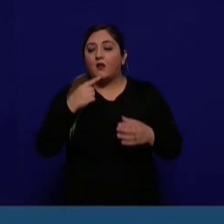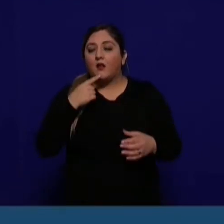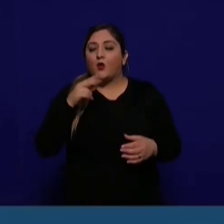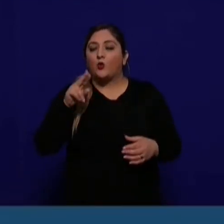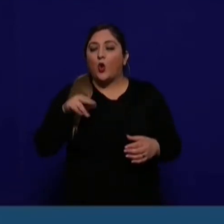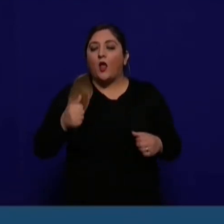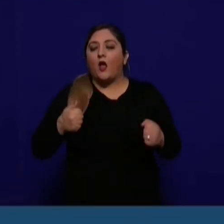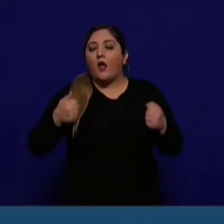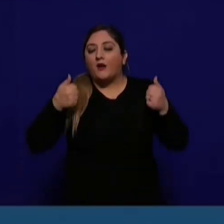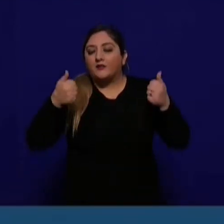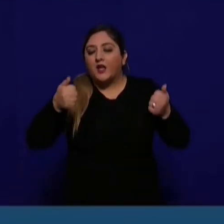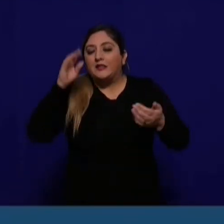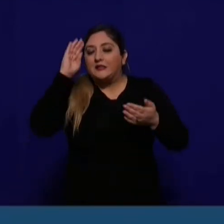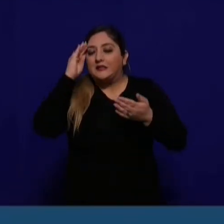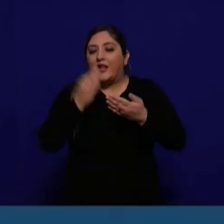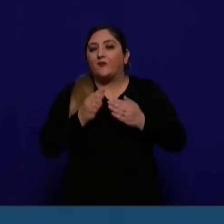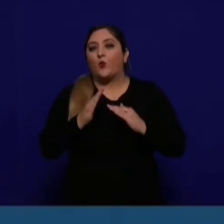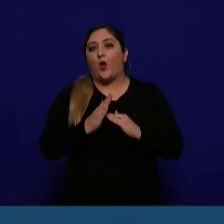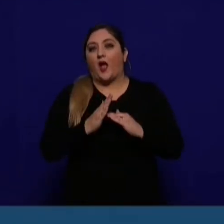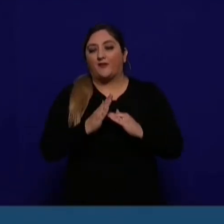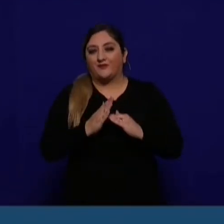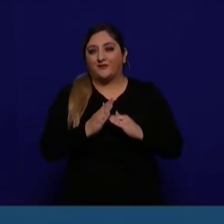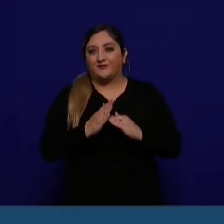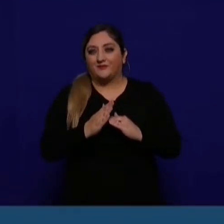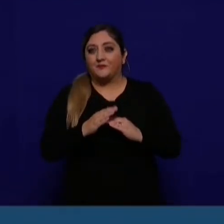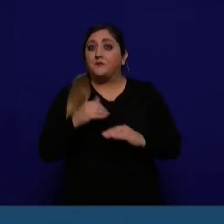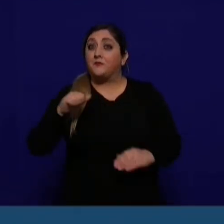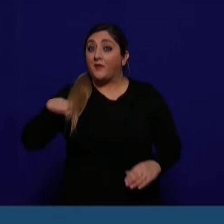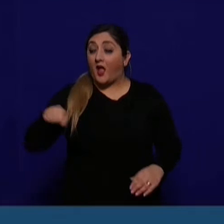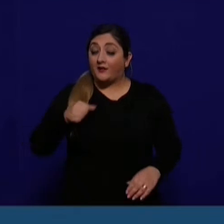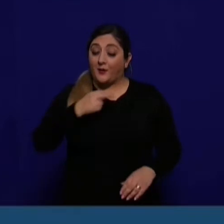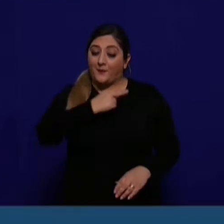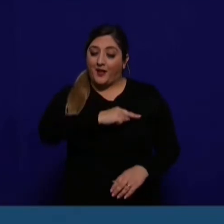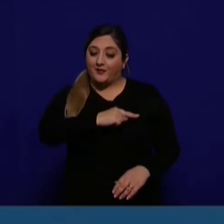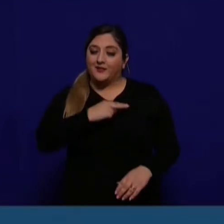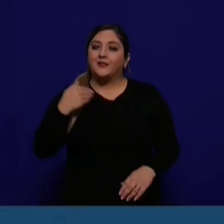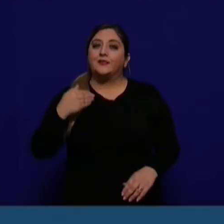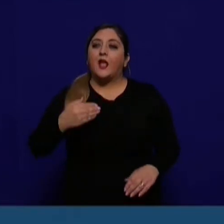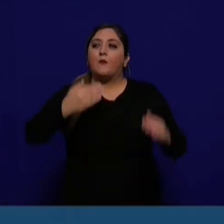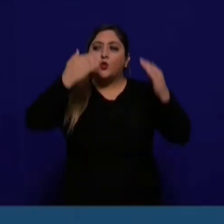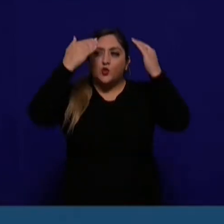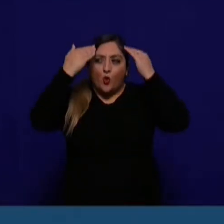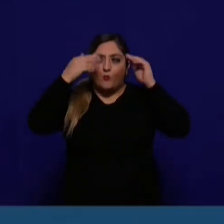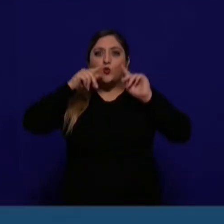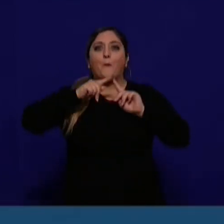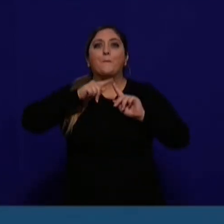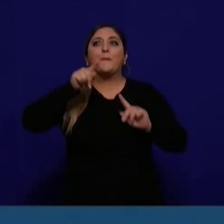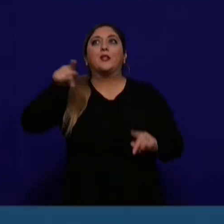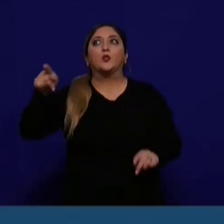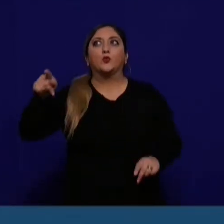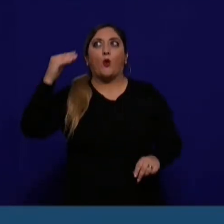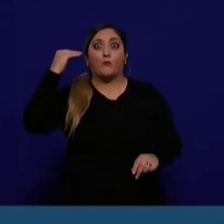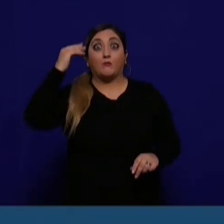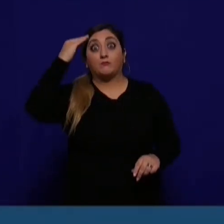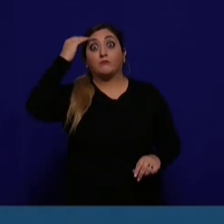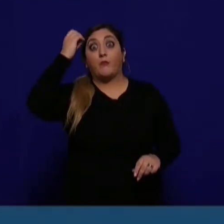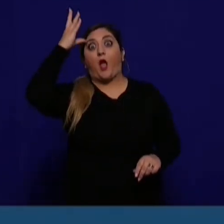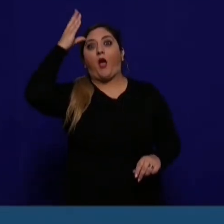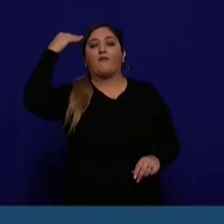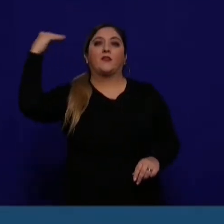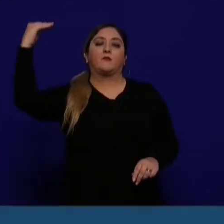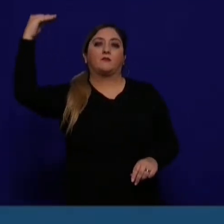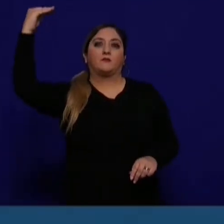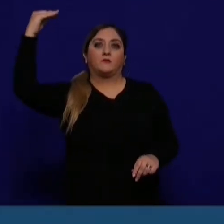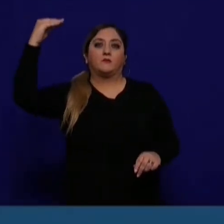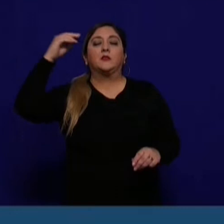ma tkunx edha tintuża din it-tilqima. Aħna bħal dejjem, aħna insegwu dak li jkun qegħdin jgħidu l-awtoritajiet internazzjonali